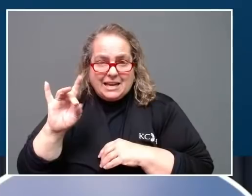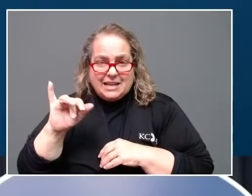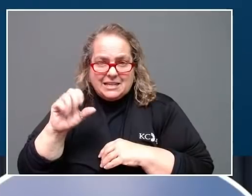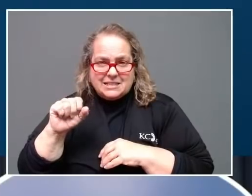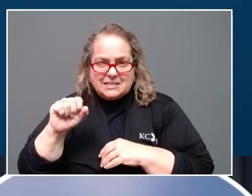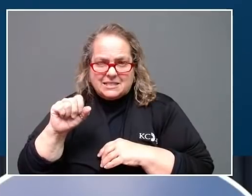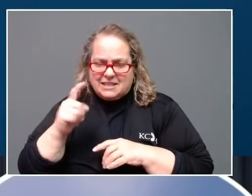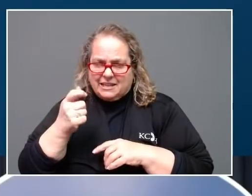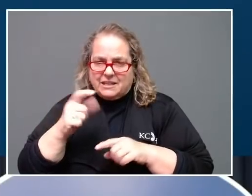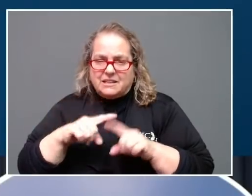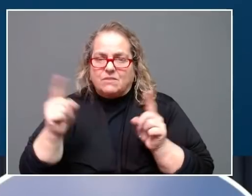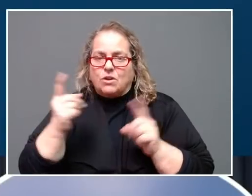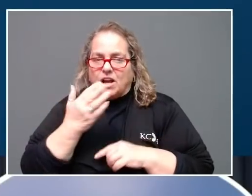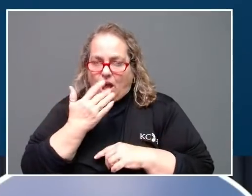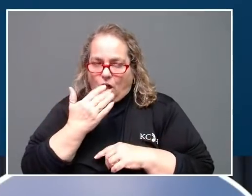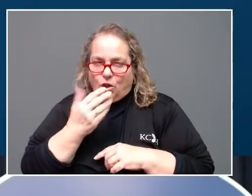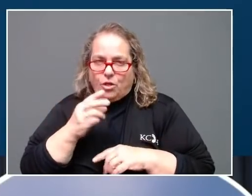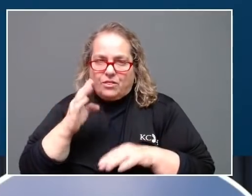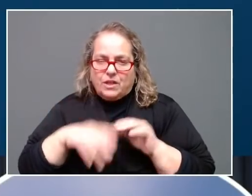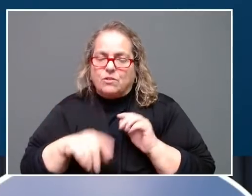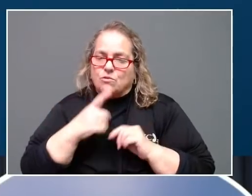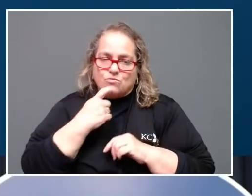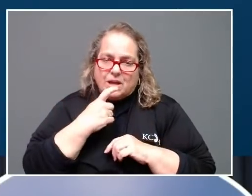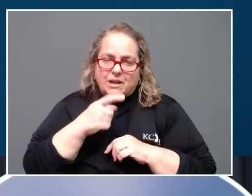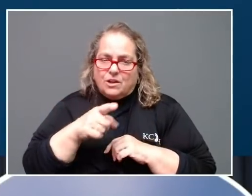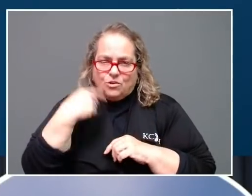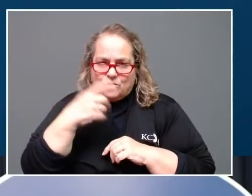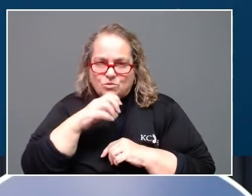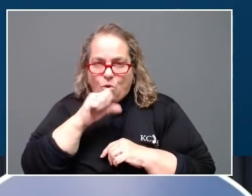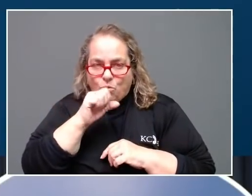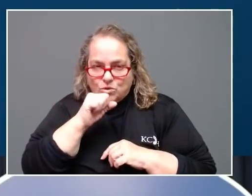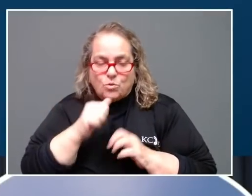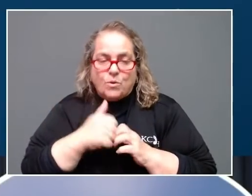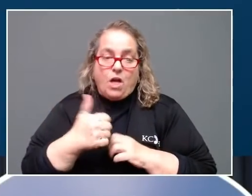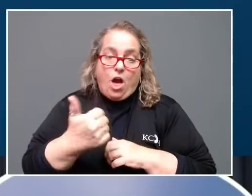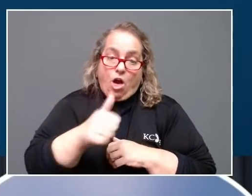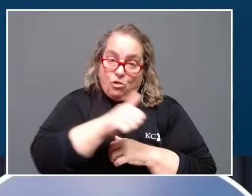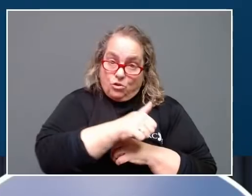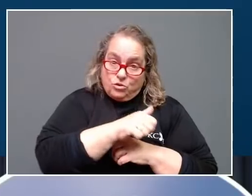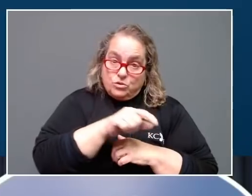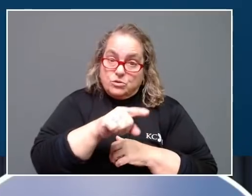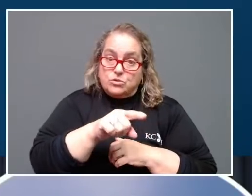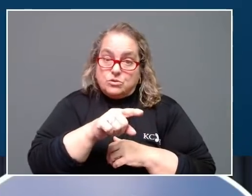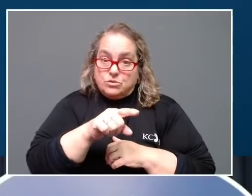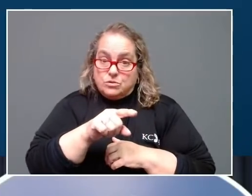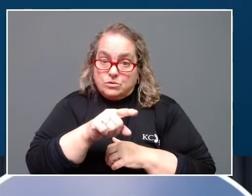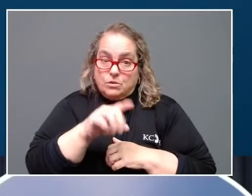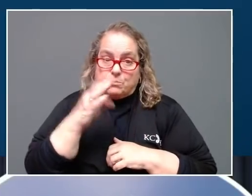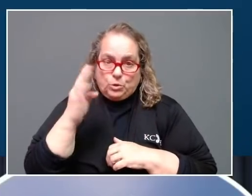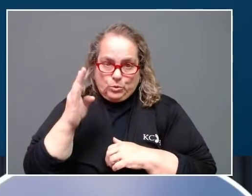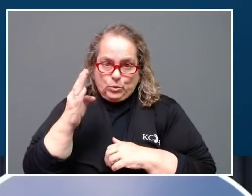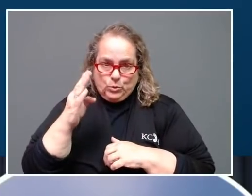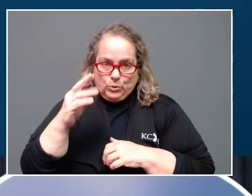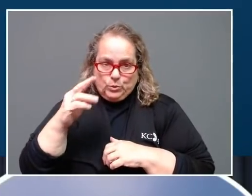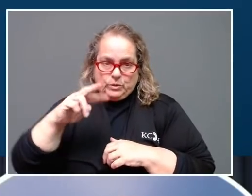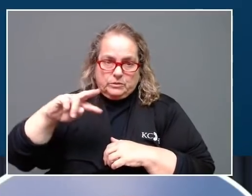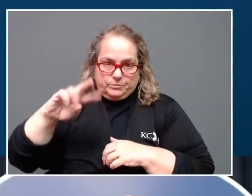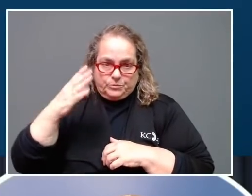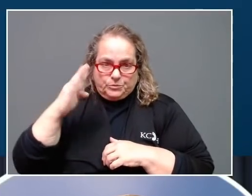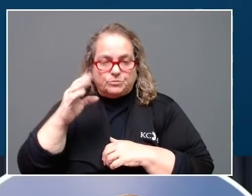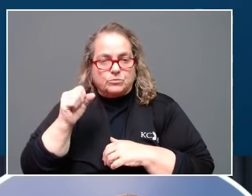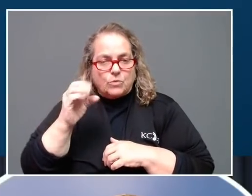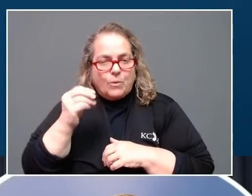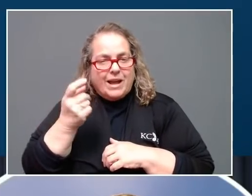color than the reds. That looks orange, with the others being blue. So a little